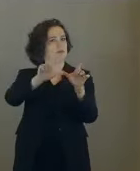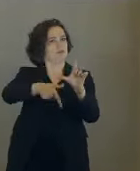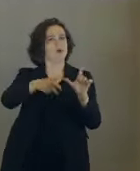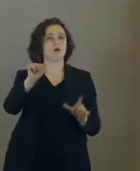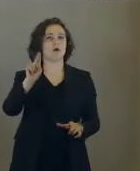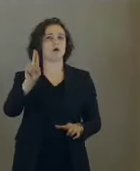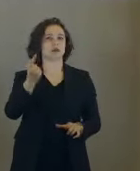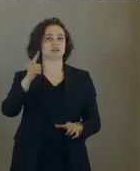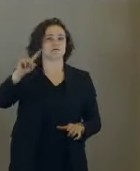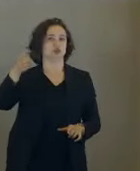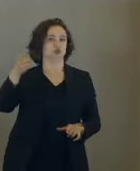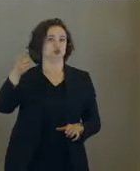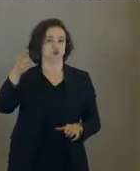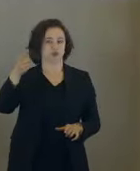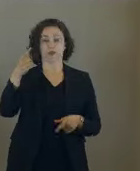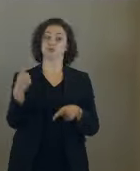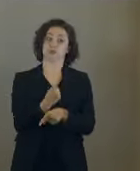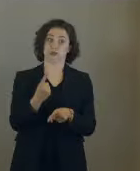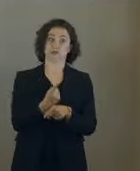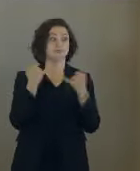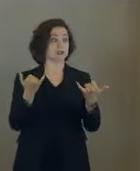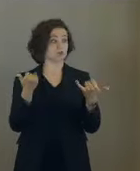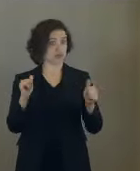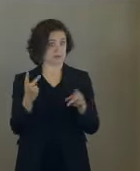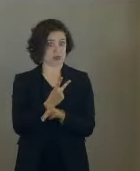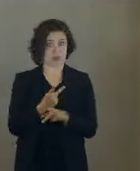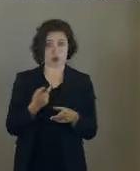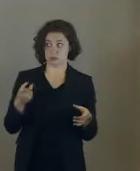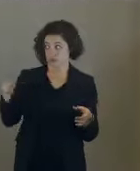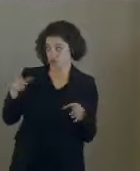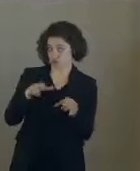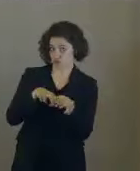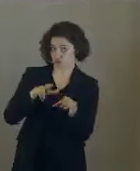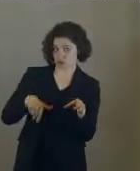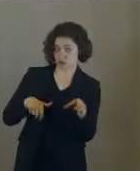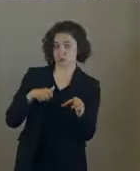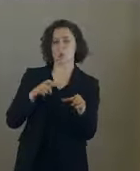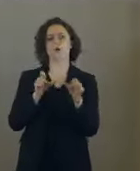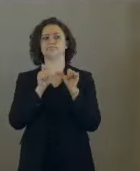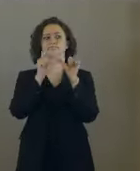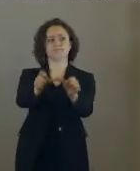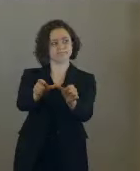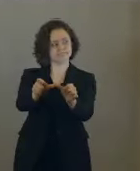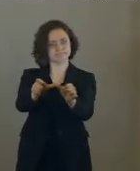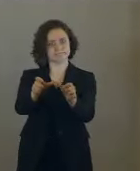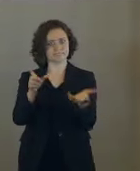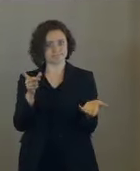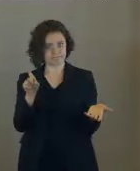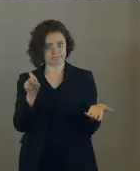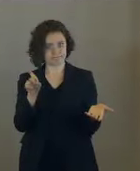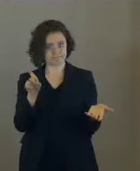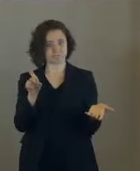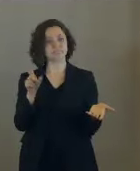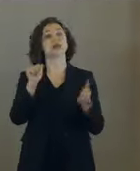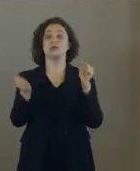year. And it would be appropriate at this time to try to figure out if we need to find a new director or if we want to continue his appointment. And so are there any